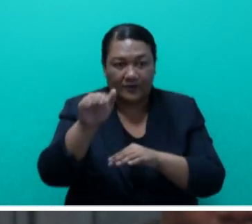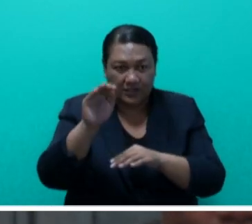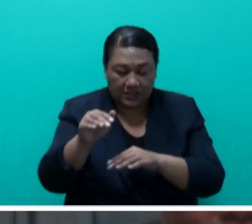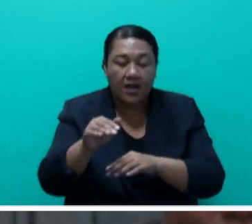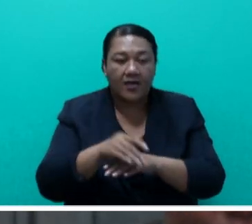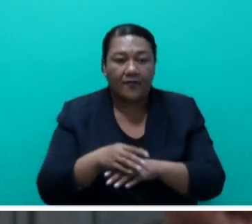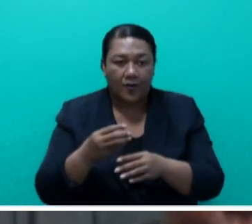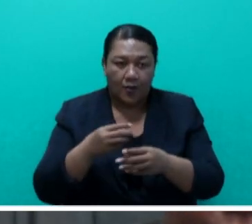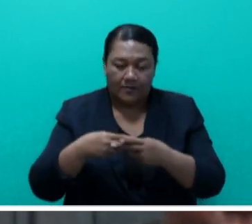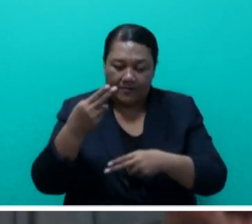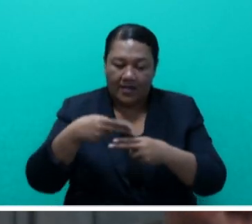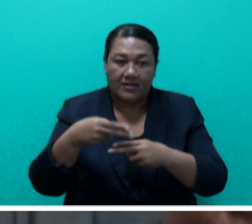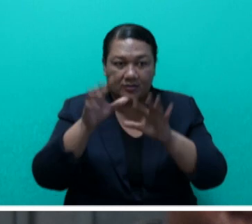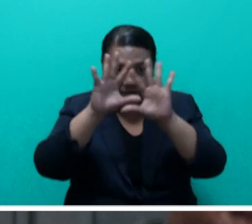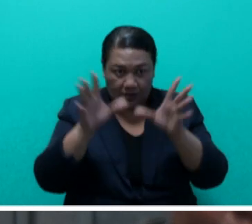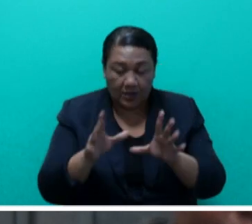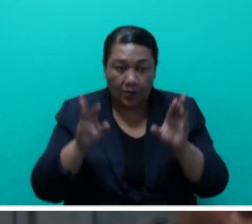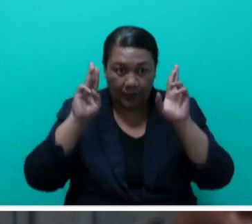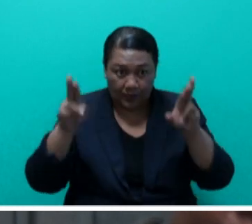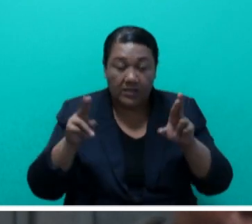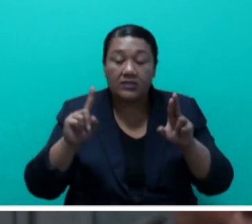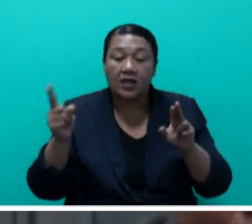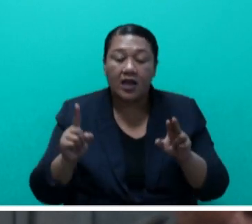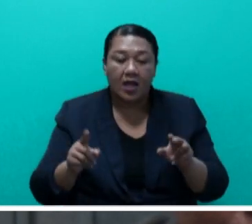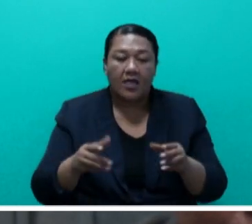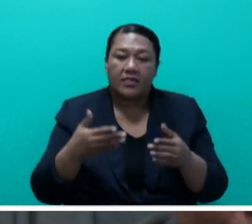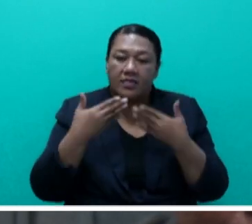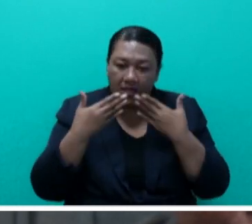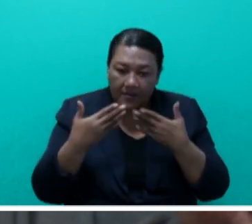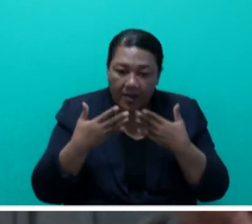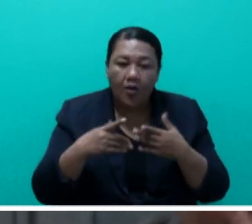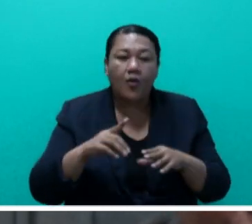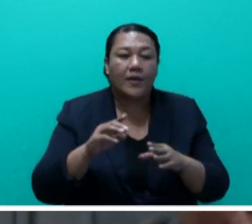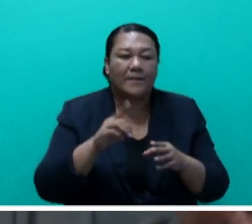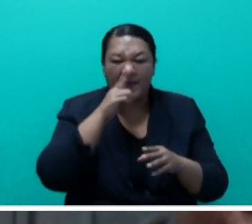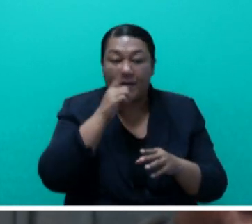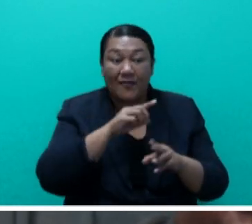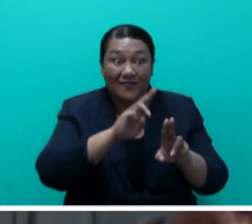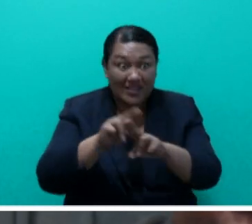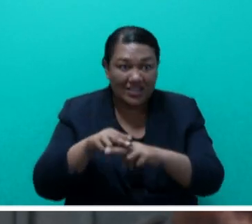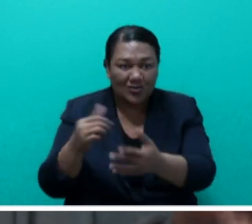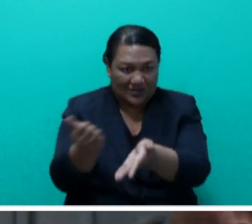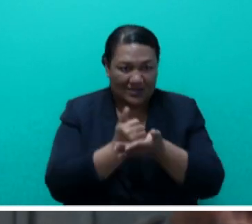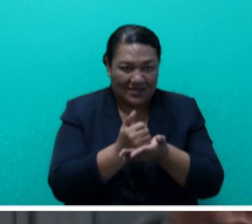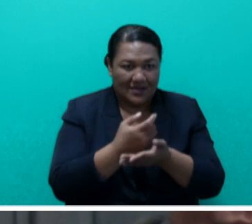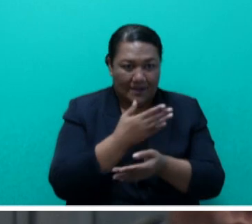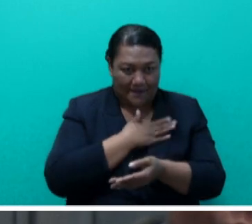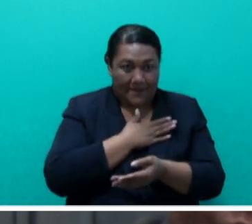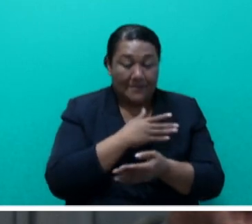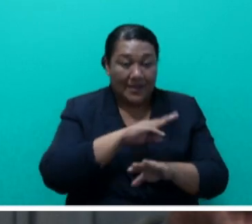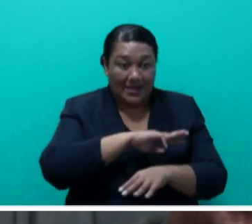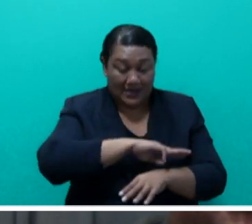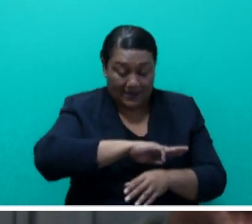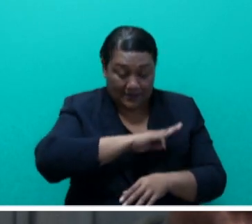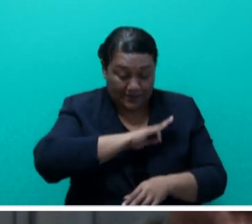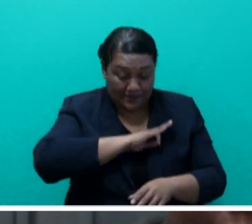wish to thank the people of Fiji and the continued support assisting my ministry to on tree planting efforts. Mr. Speaker, sir, I